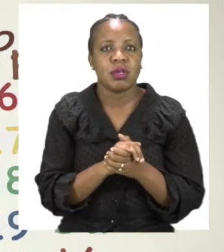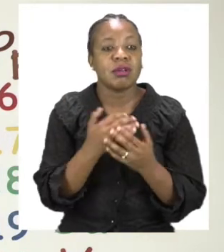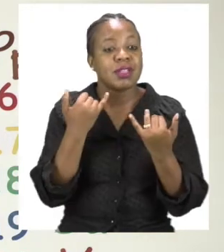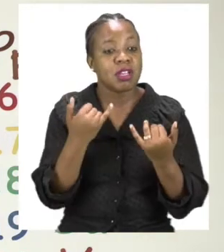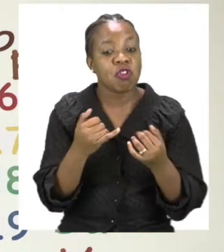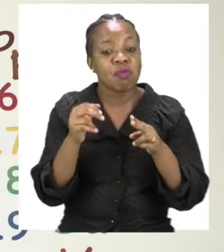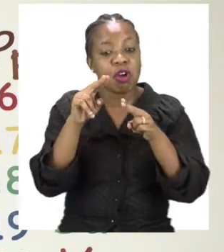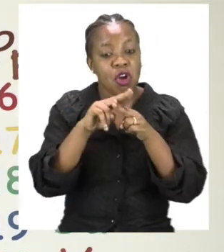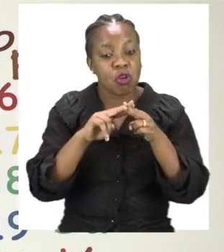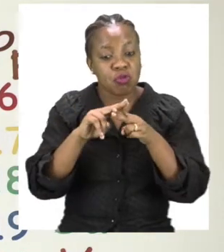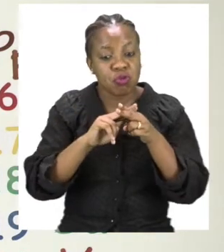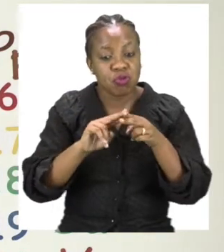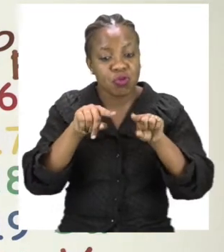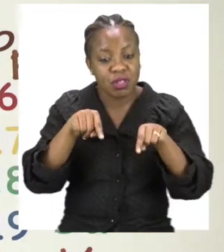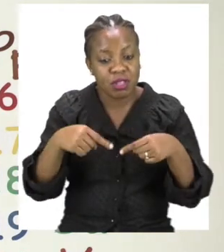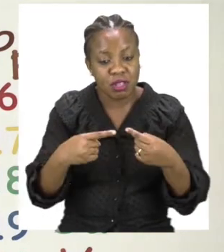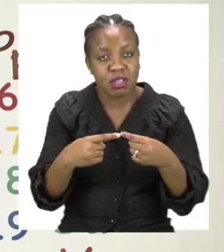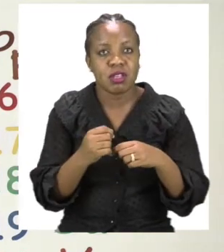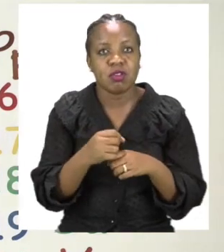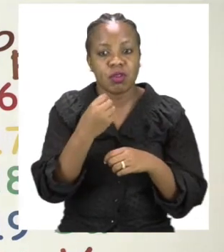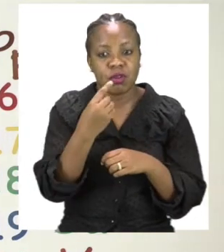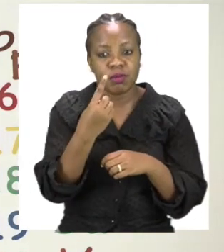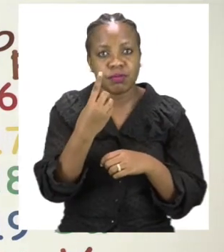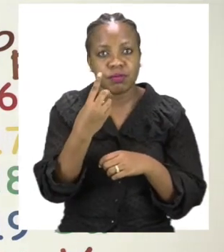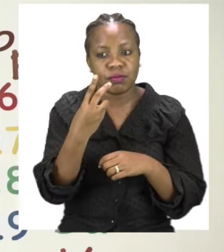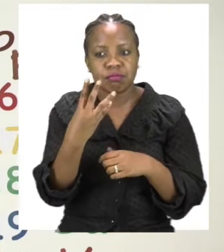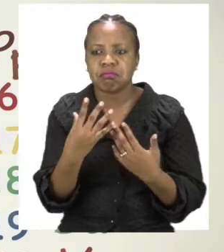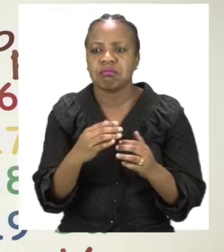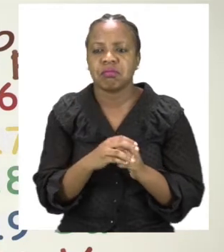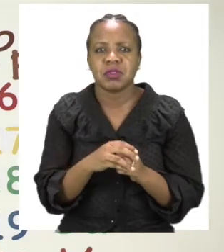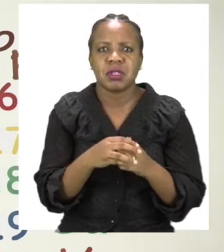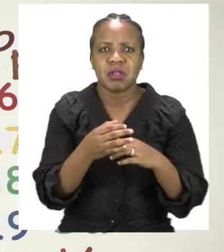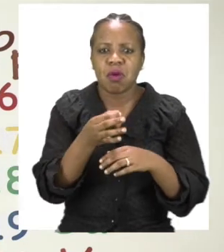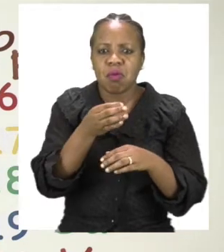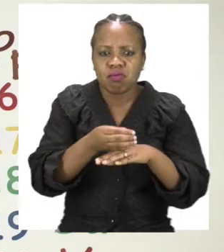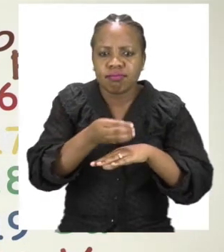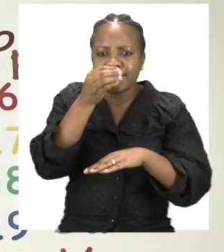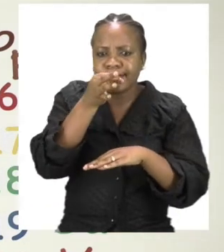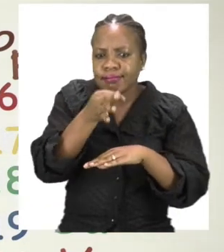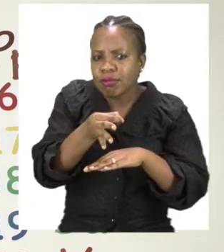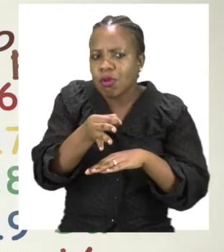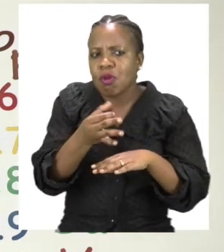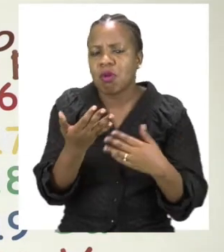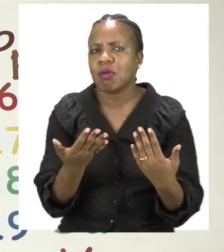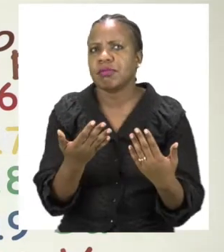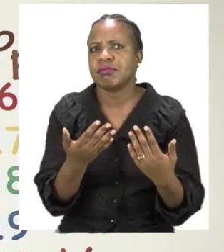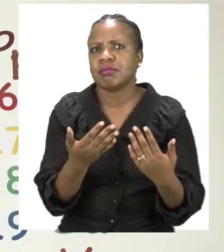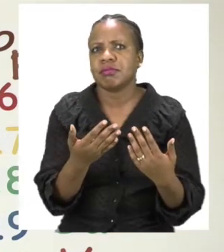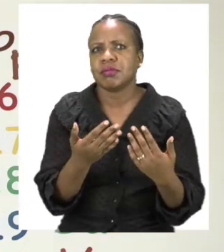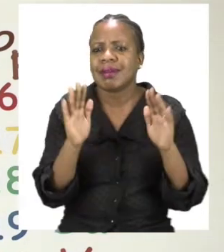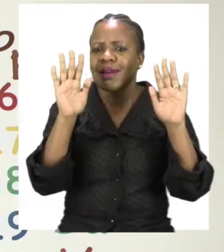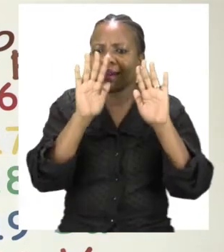into the play. Now remember, a counter can be anything. It can be a bottle top, it can be